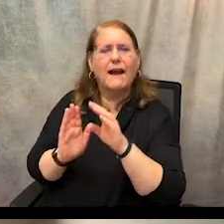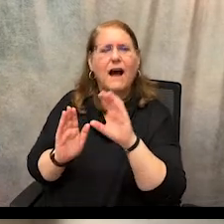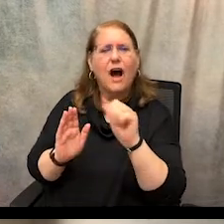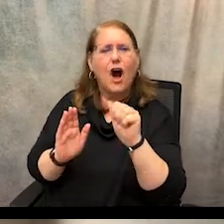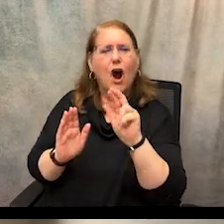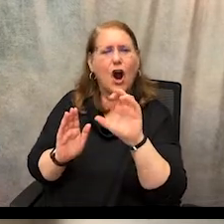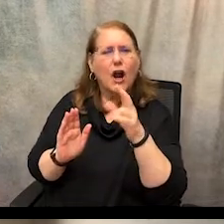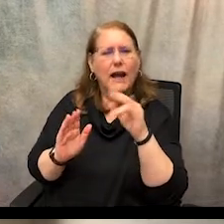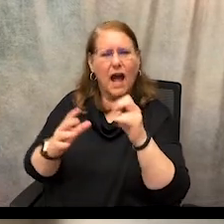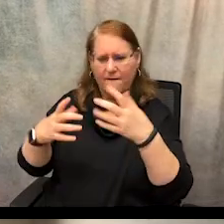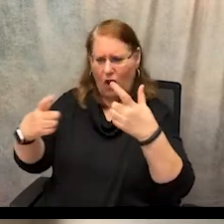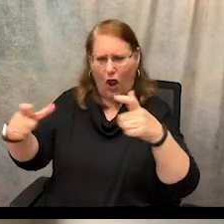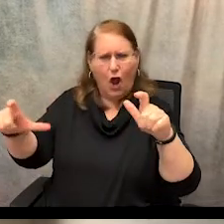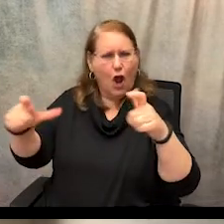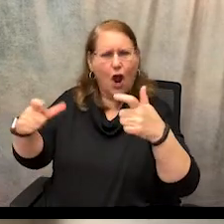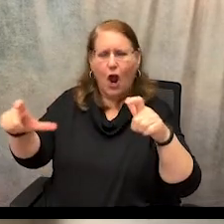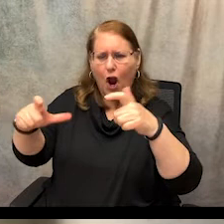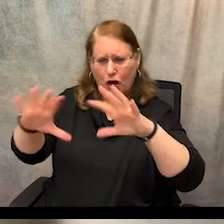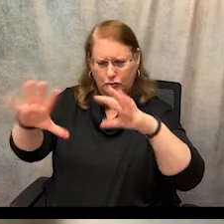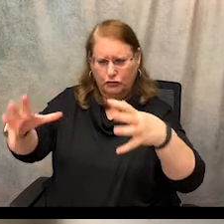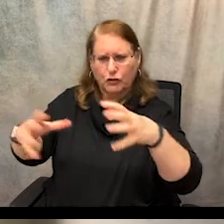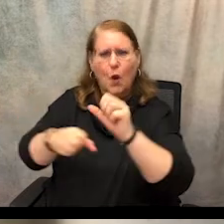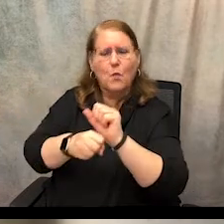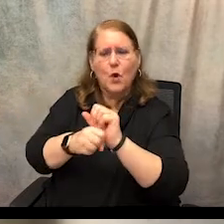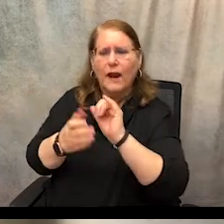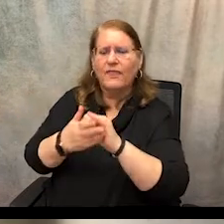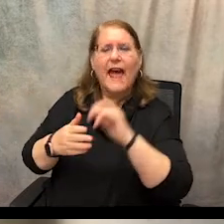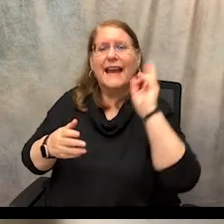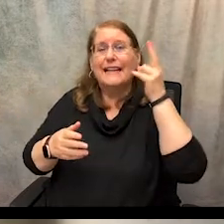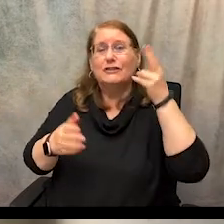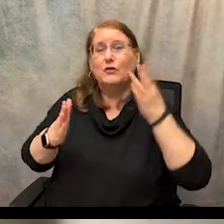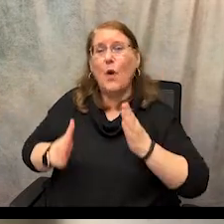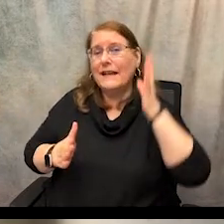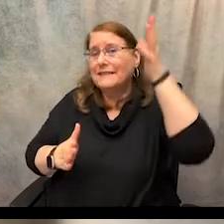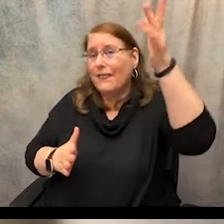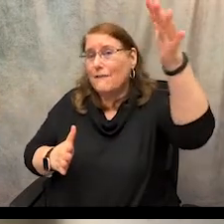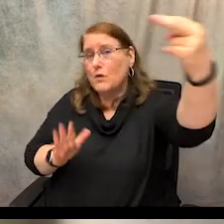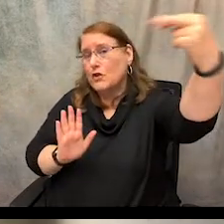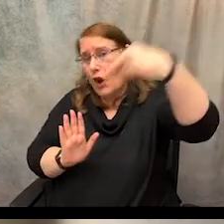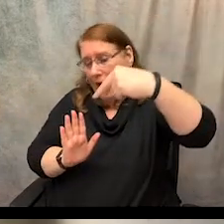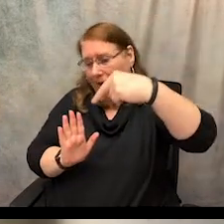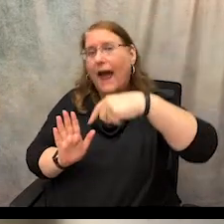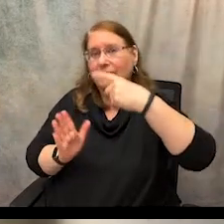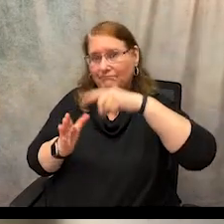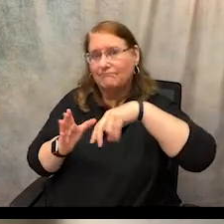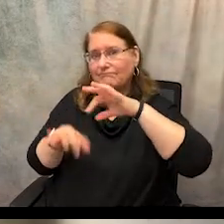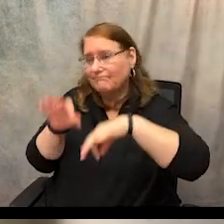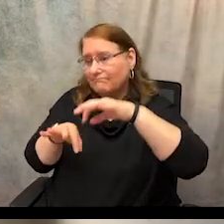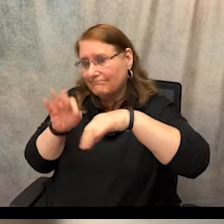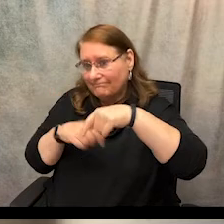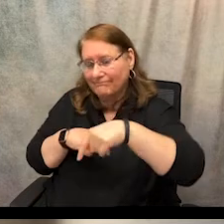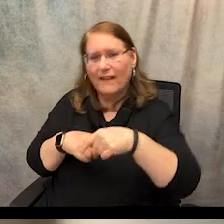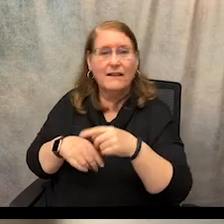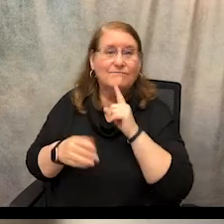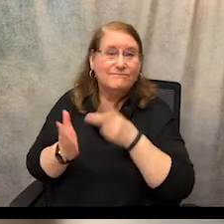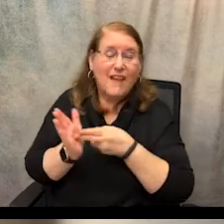a large sort of corpus of work that could be accessible to historians of the future. To be